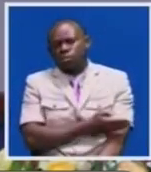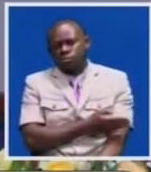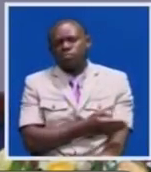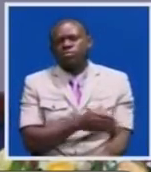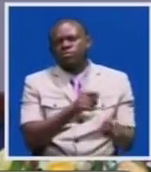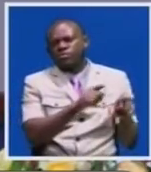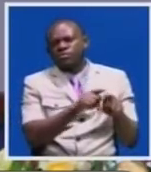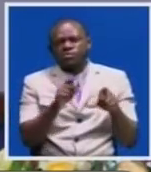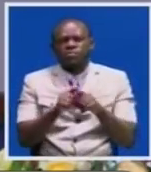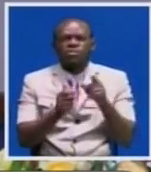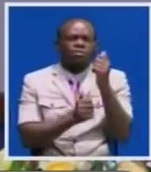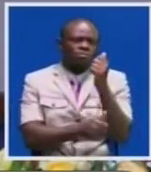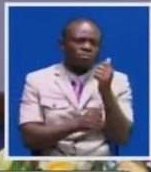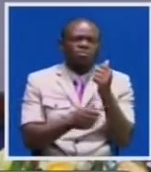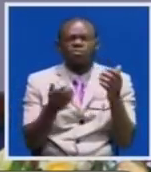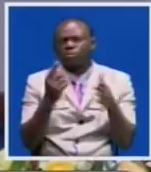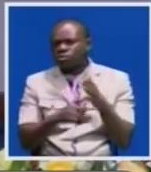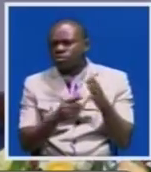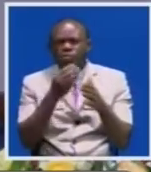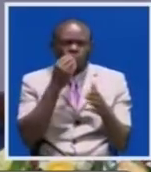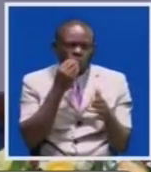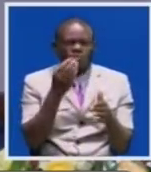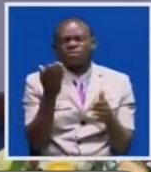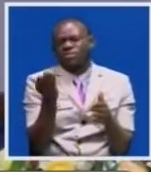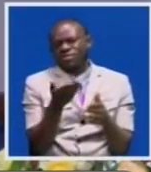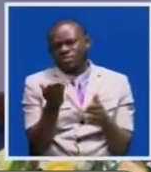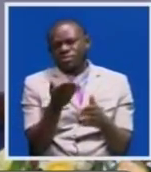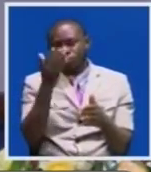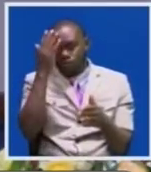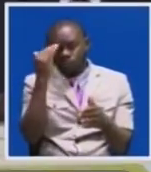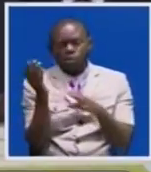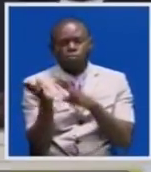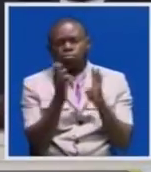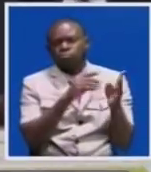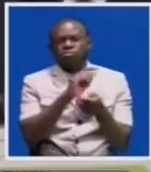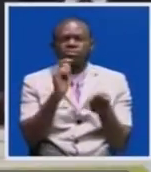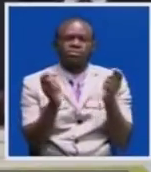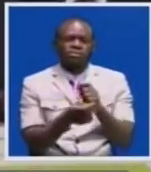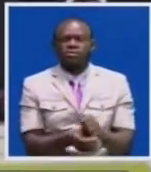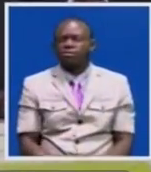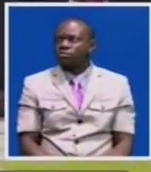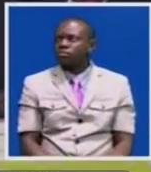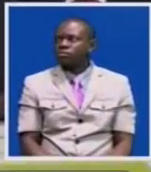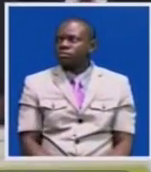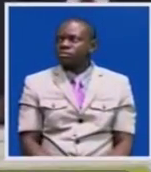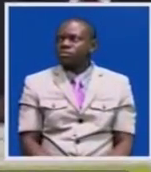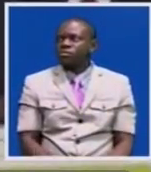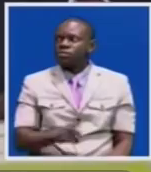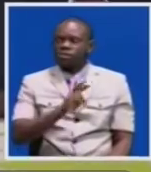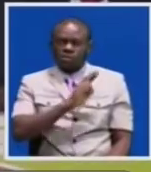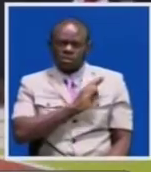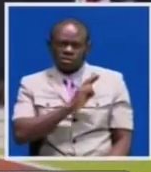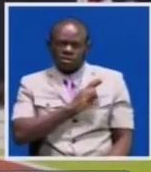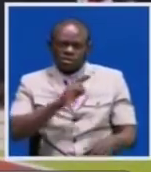on crop production. In the process, impact economic growth. The meeting was co-chaired by Russian President